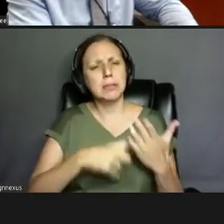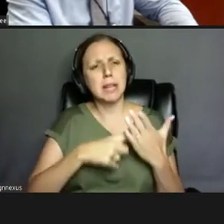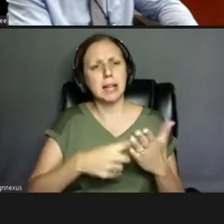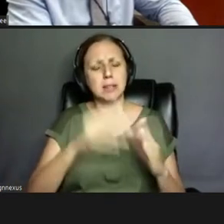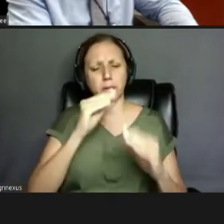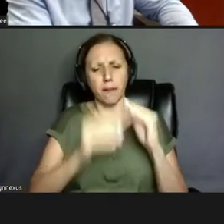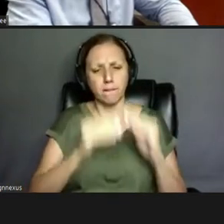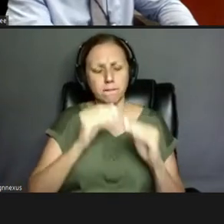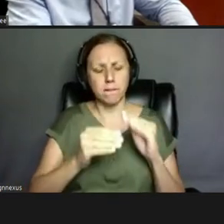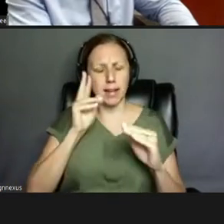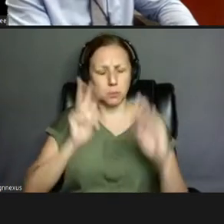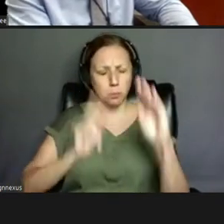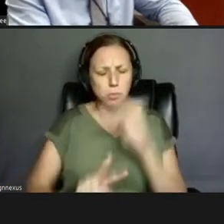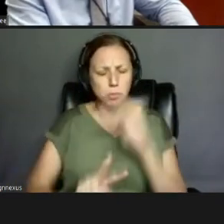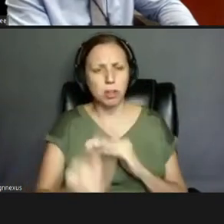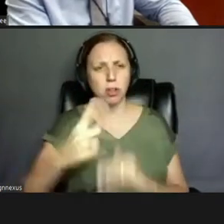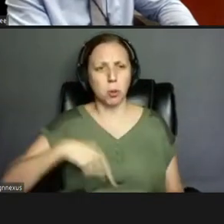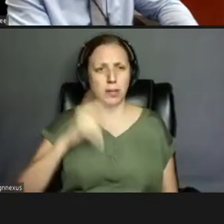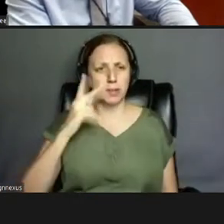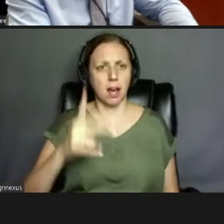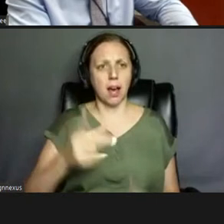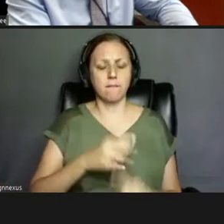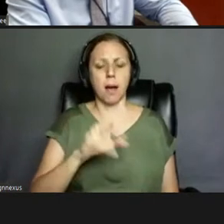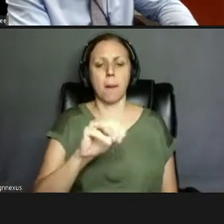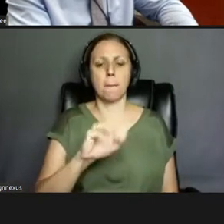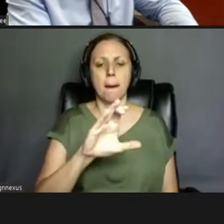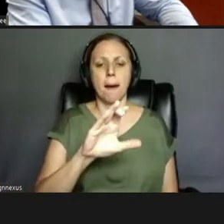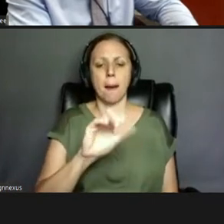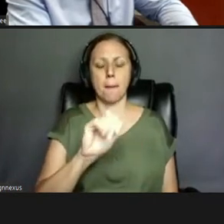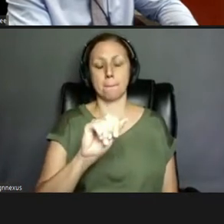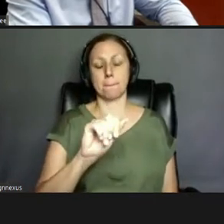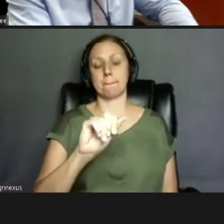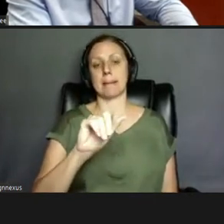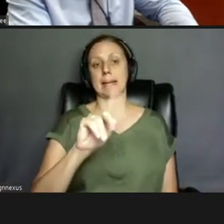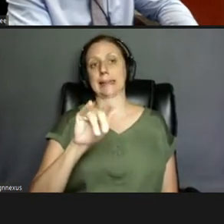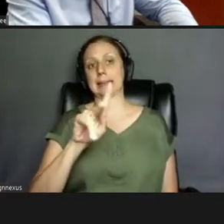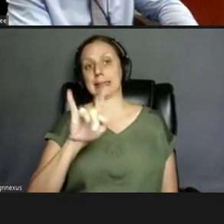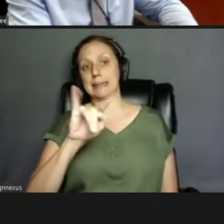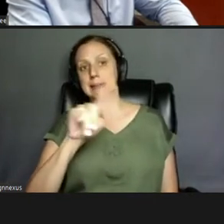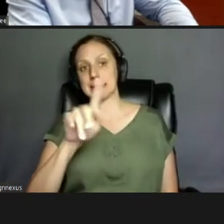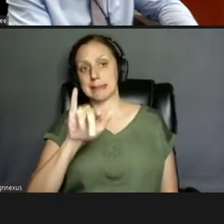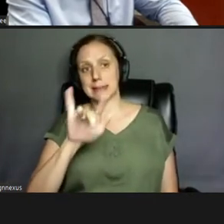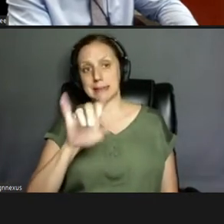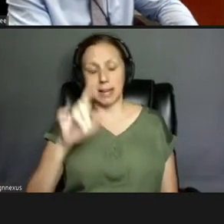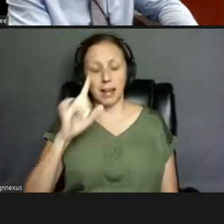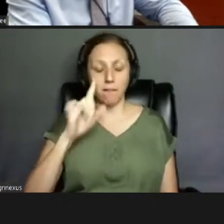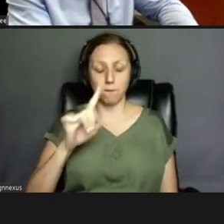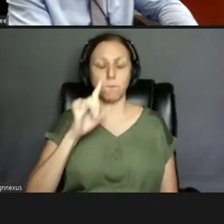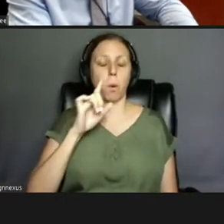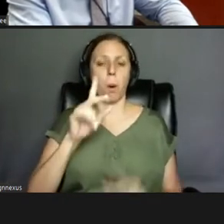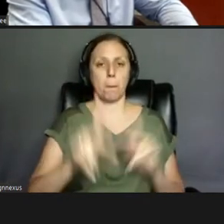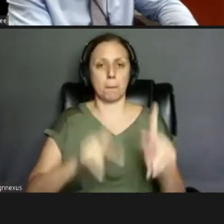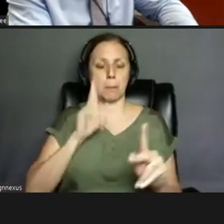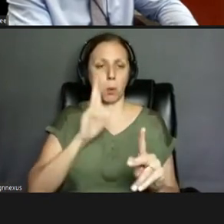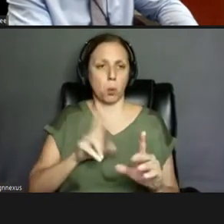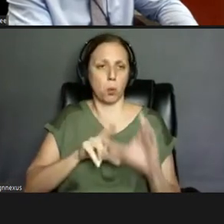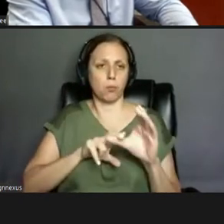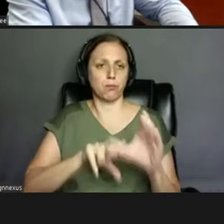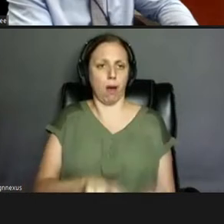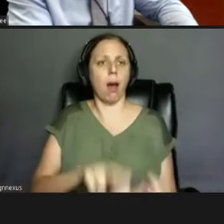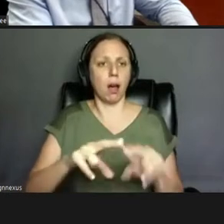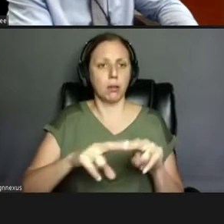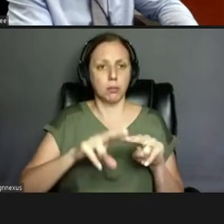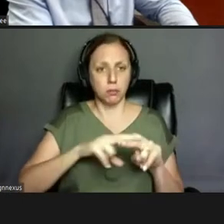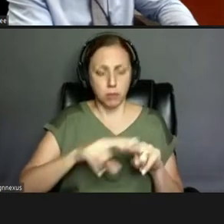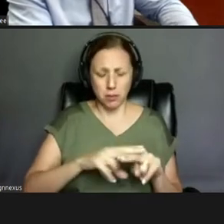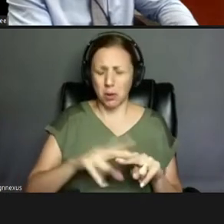ridership projections we saw from McKinsey this week. And I assume everybody on the railroad side of this table knows what I'm talking about. And they were